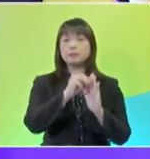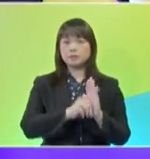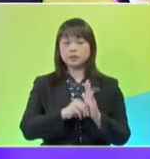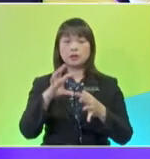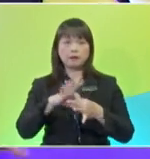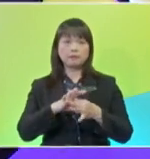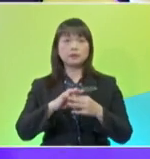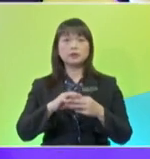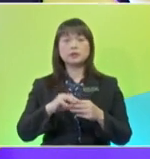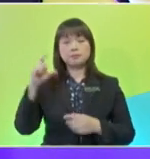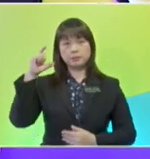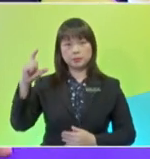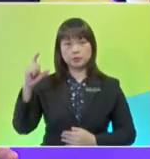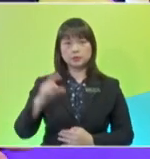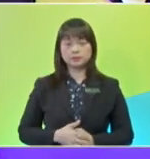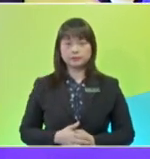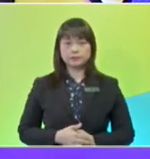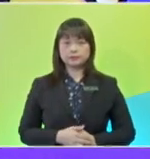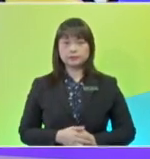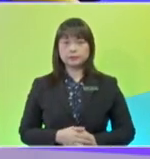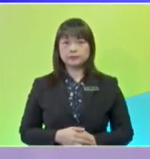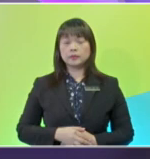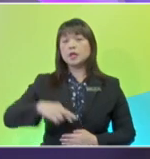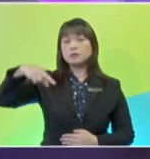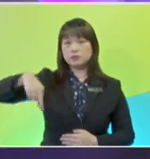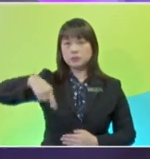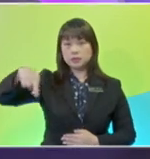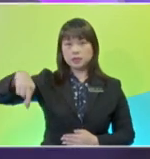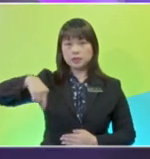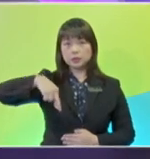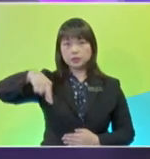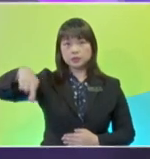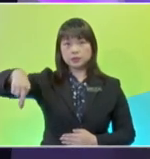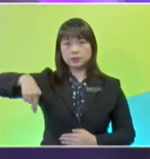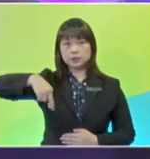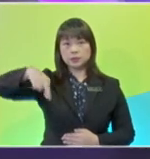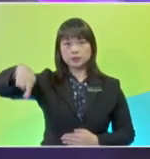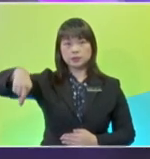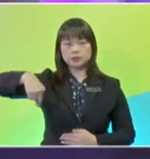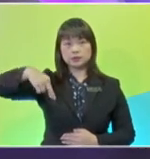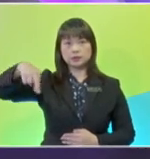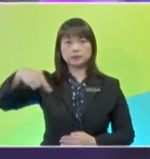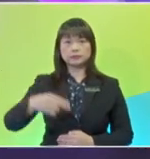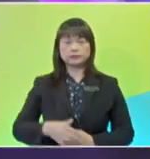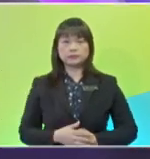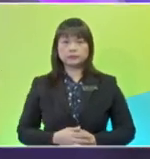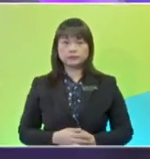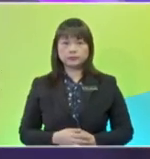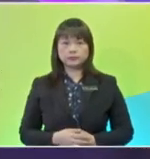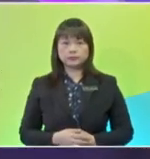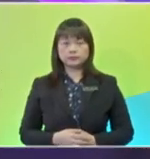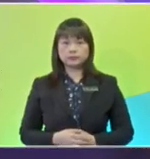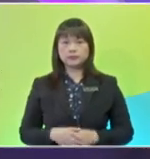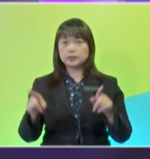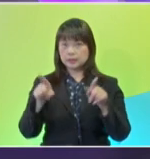is, can I demonstrate? Yes, please. So rotation is when you are holding just like that. Wow. Okay.